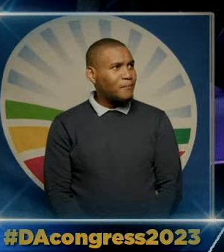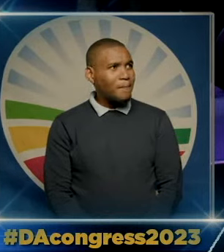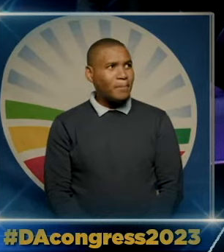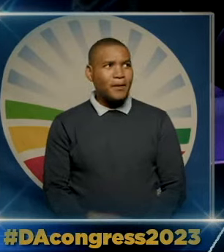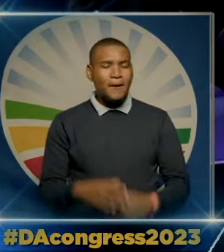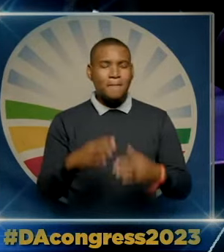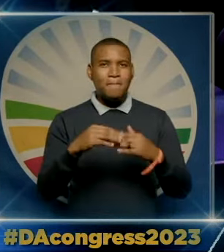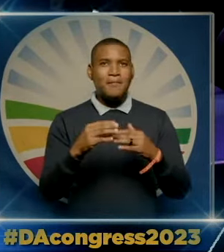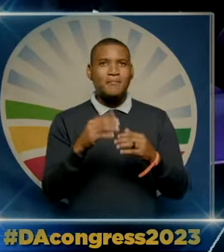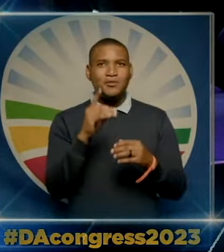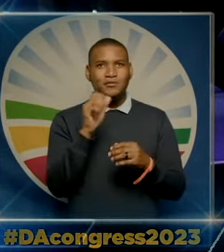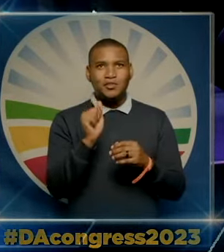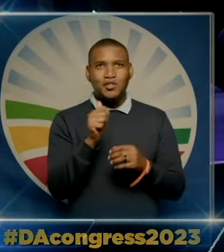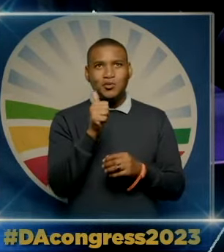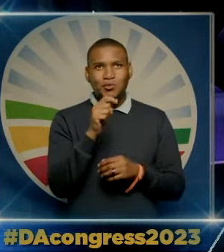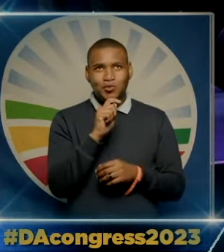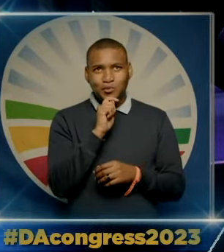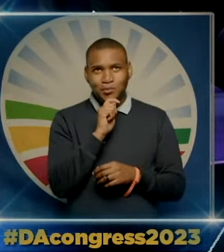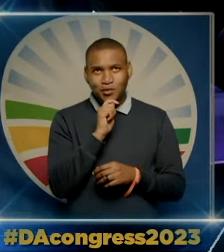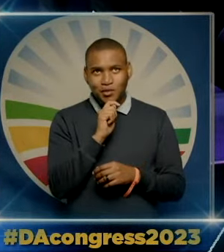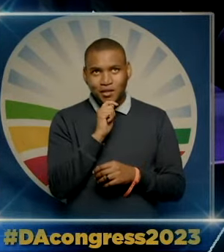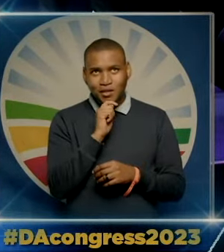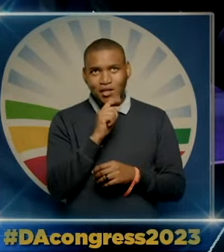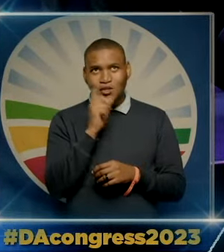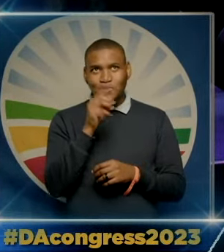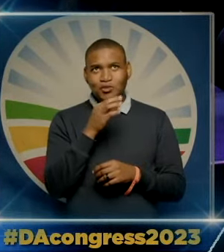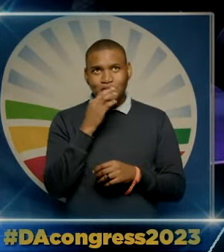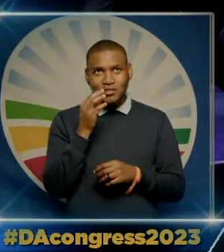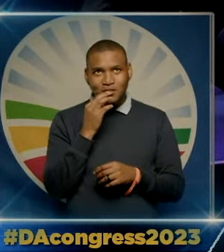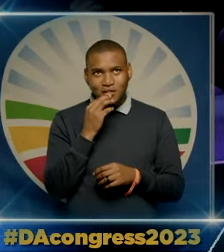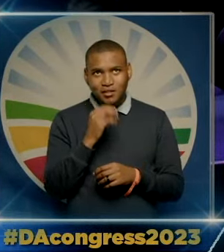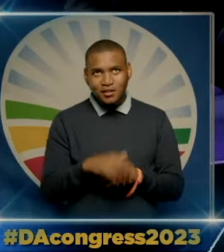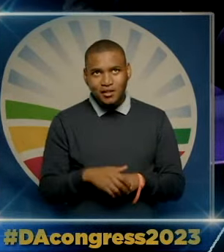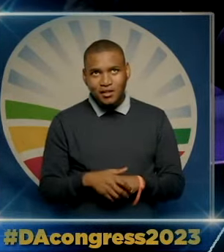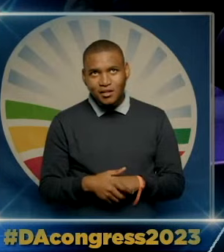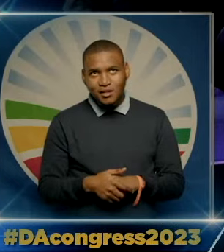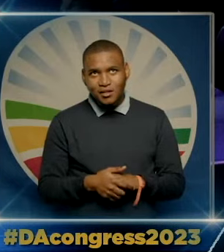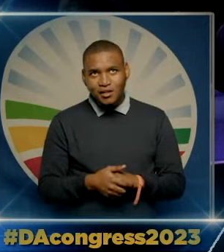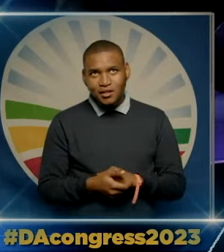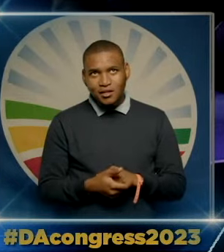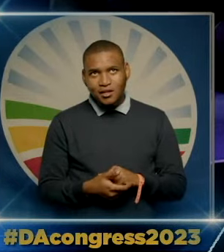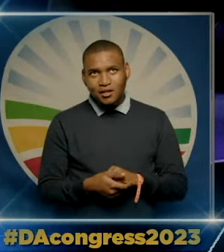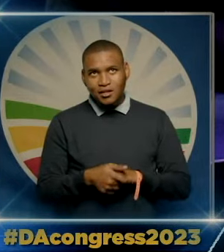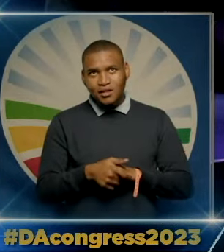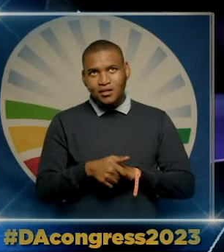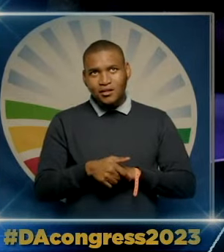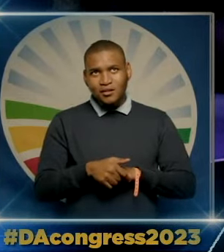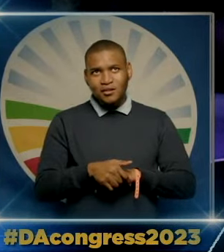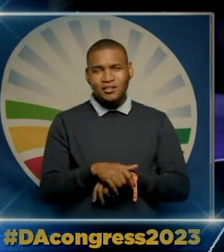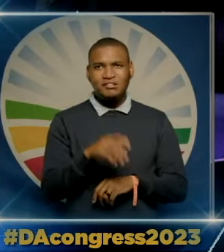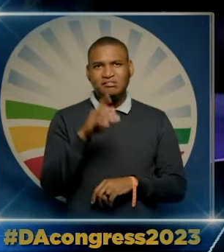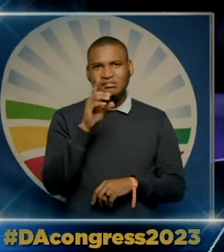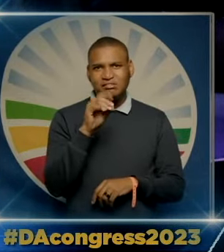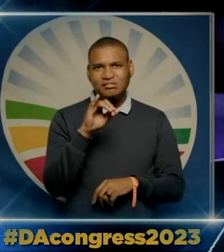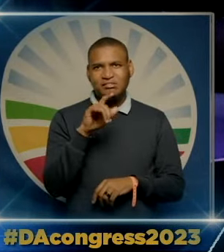Democrats, good morning. Or should I say, dilly ding, dilly